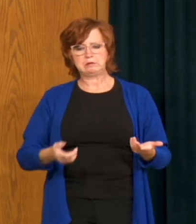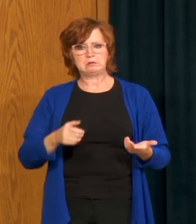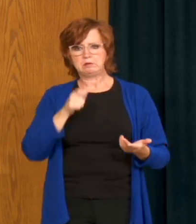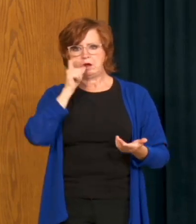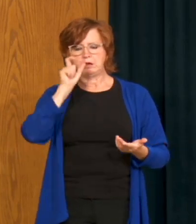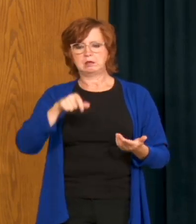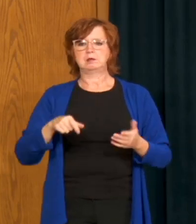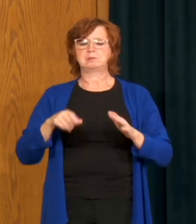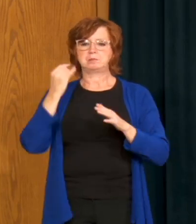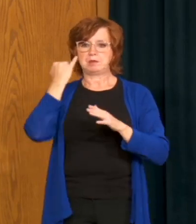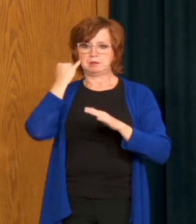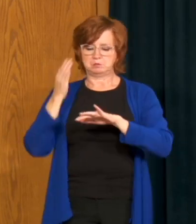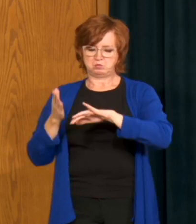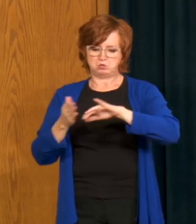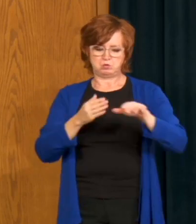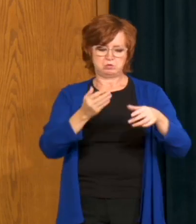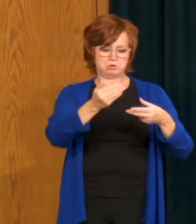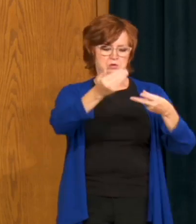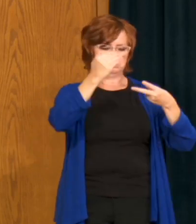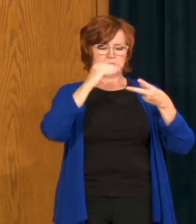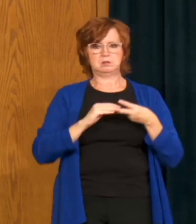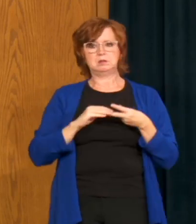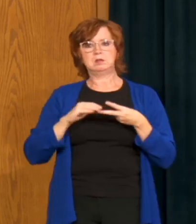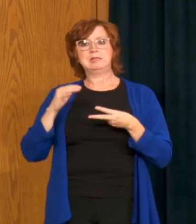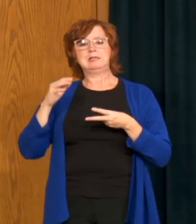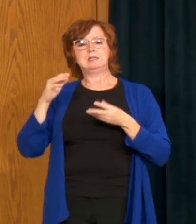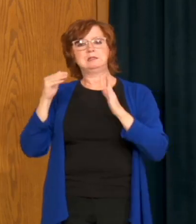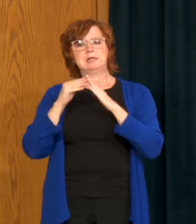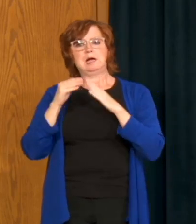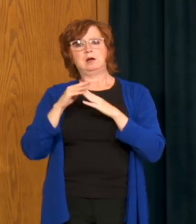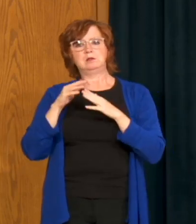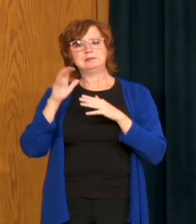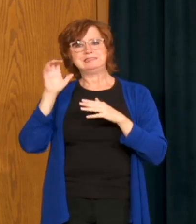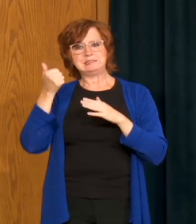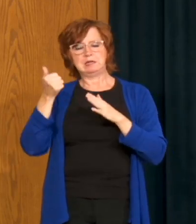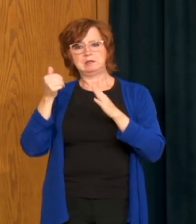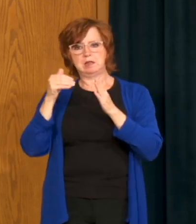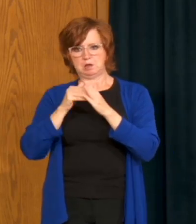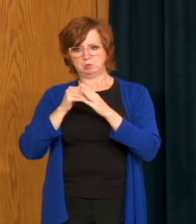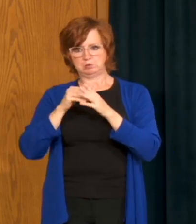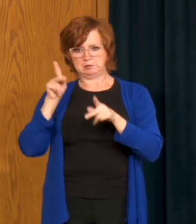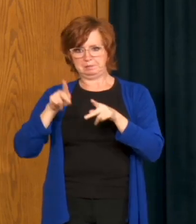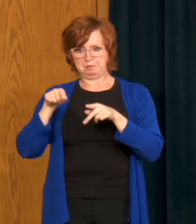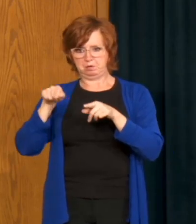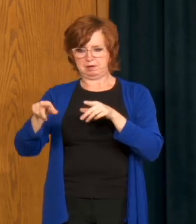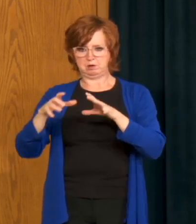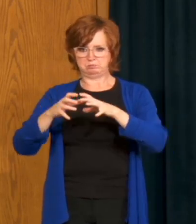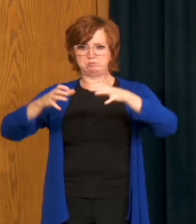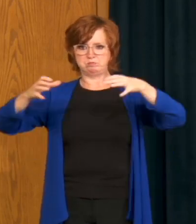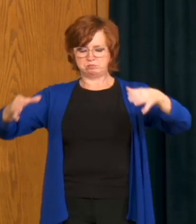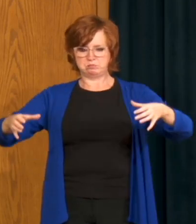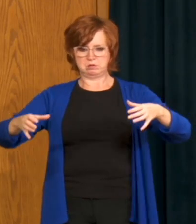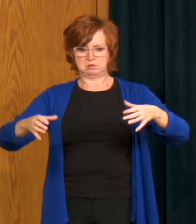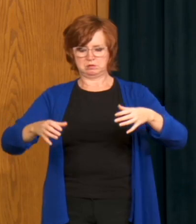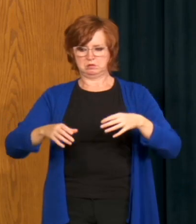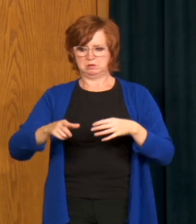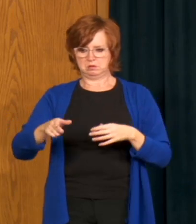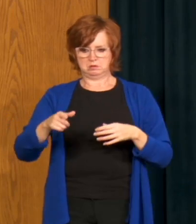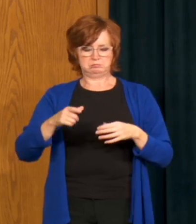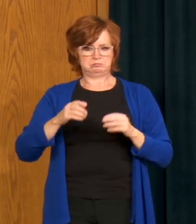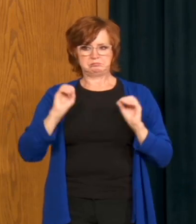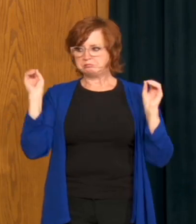go anywhere, didn't do anything, don't remember being in contact with someone who's unwell, but test positive over a 2-week or 4-week